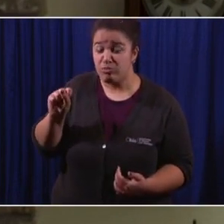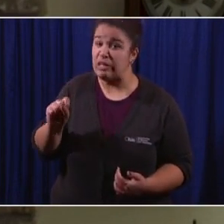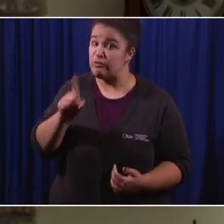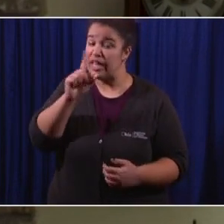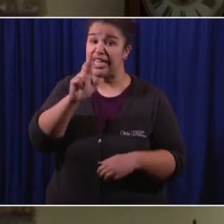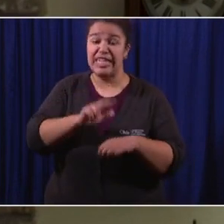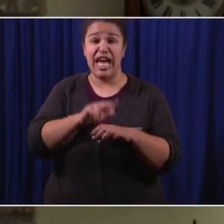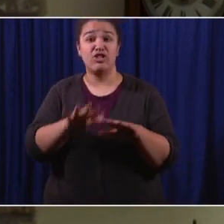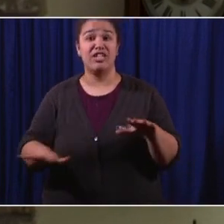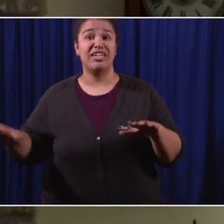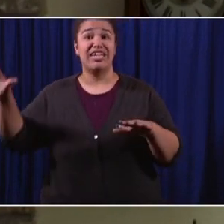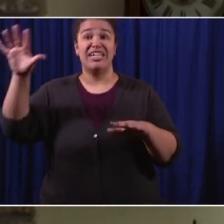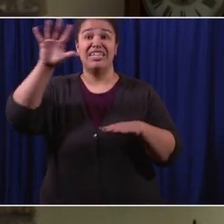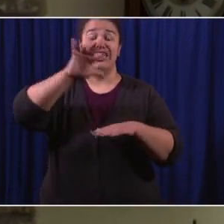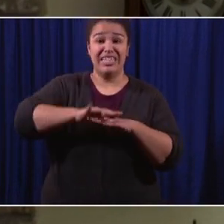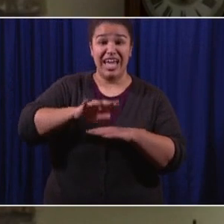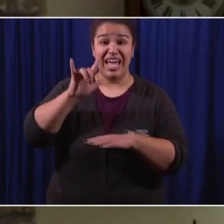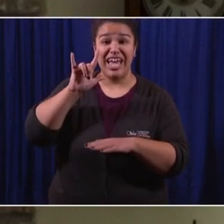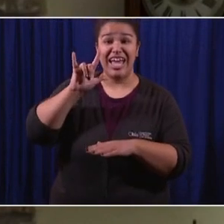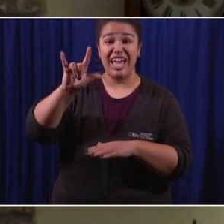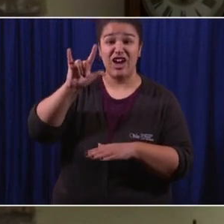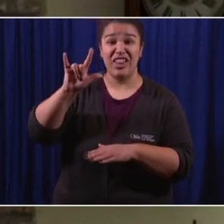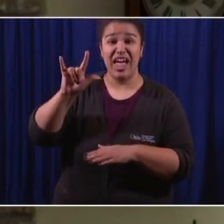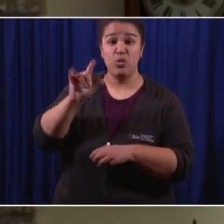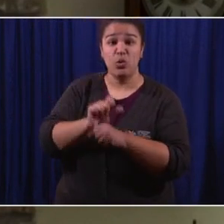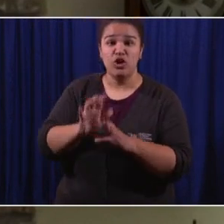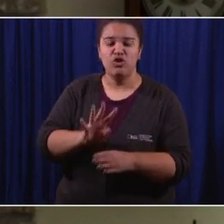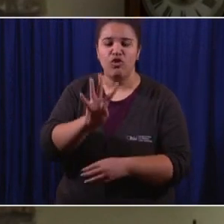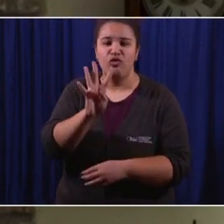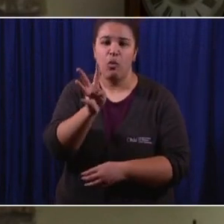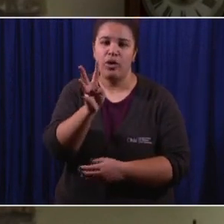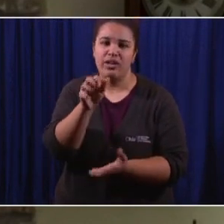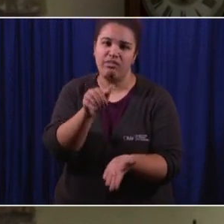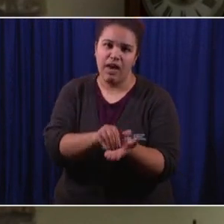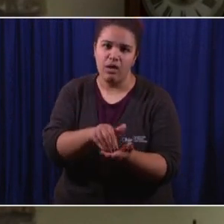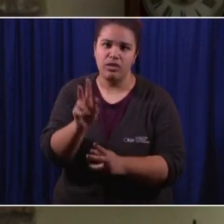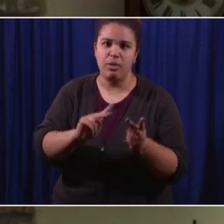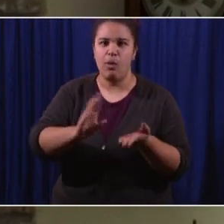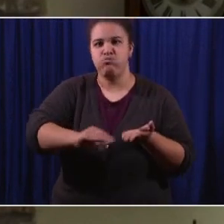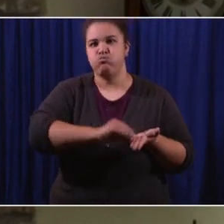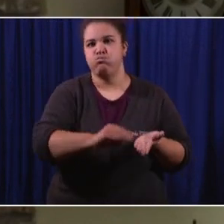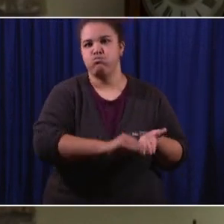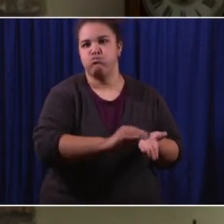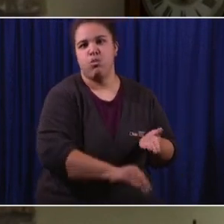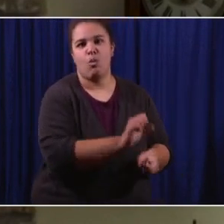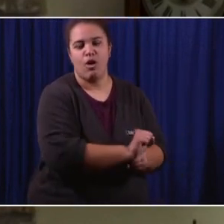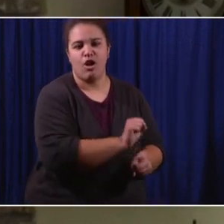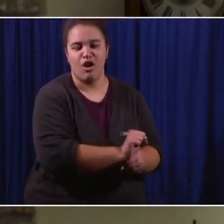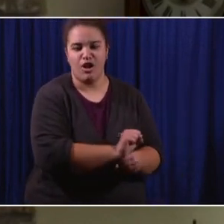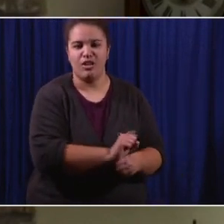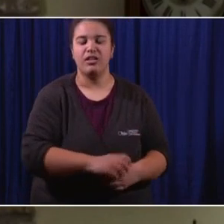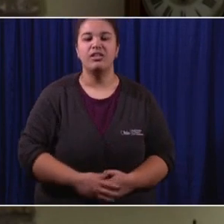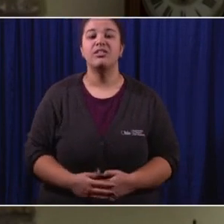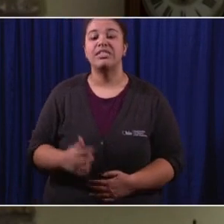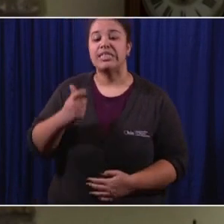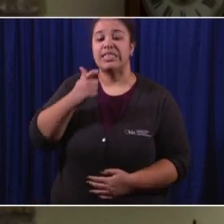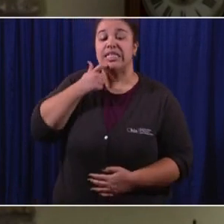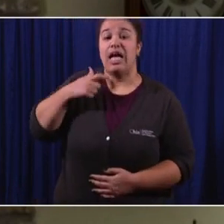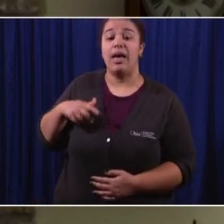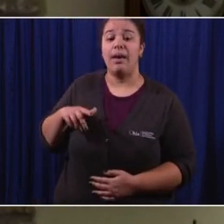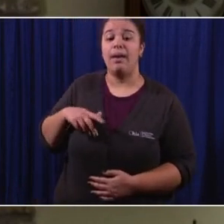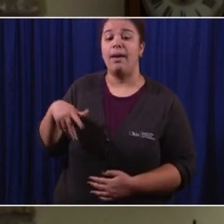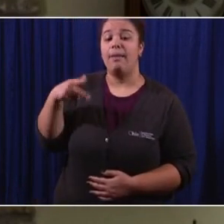airline industry are facing layoffs Thursday. Just today, the Dayton Daily News reported that P.F. Chang's China Bistro is